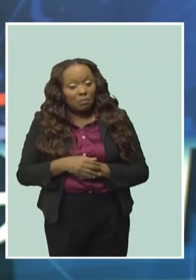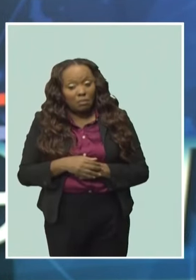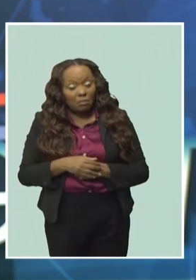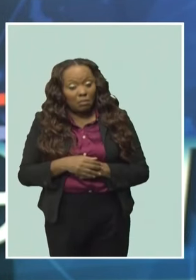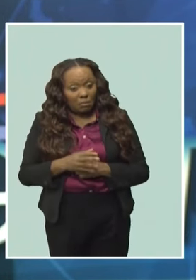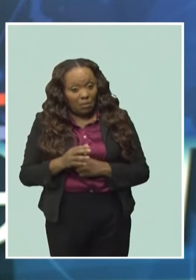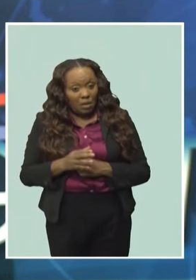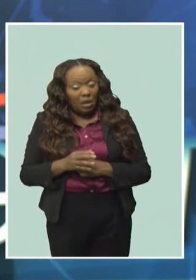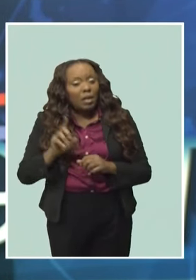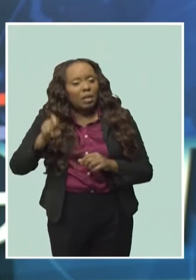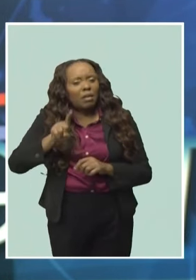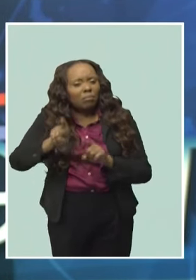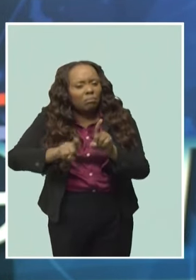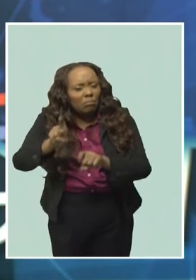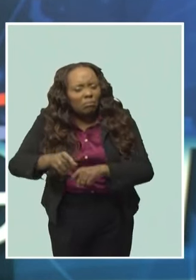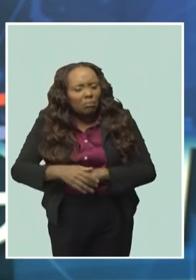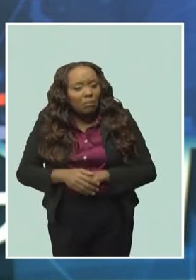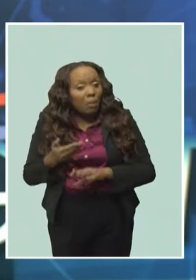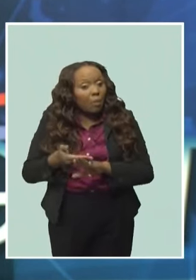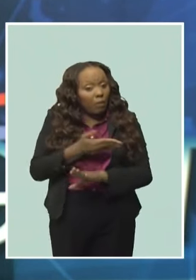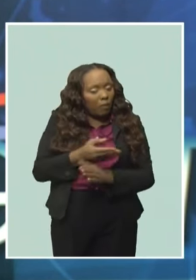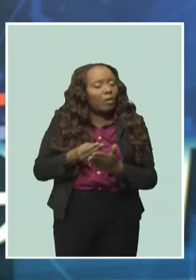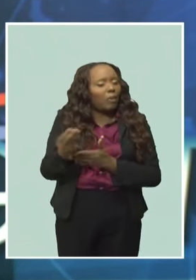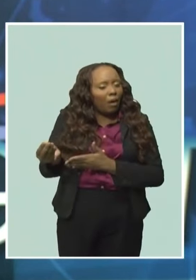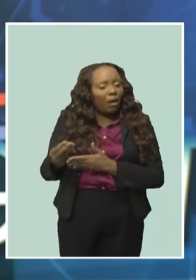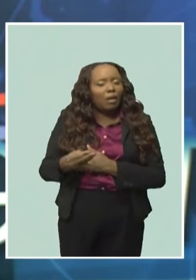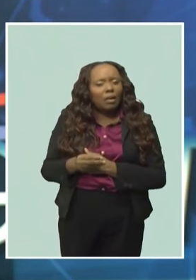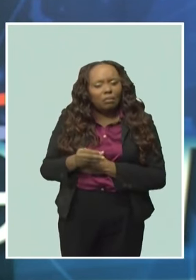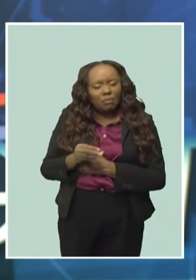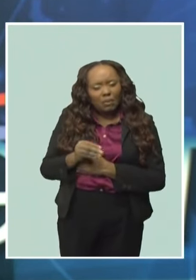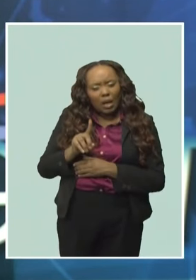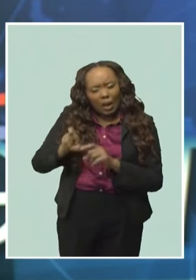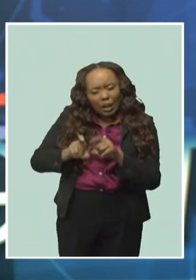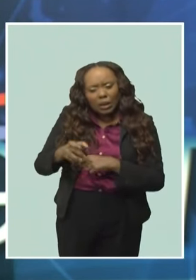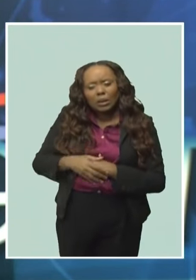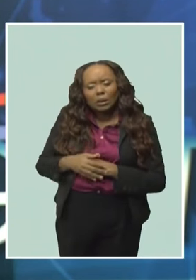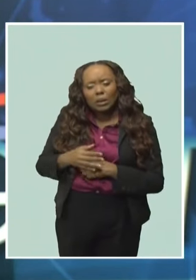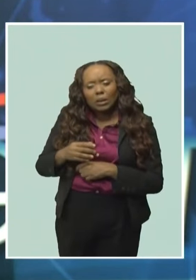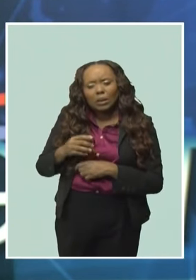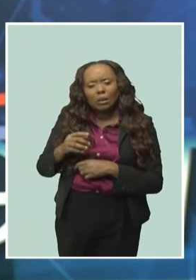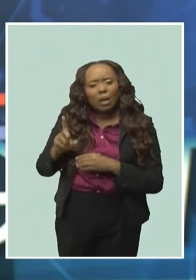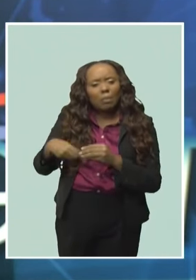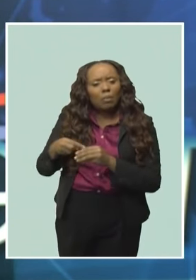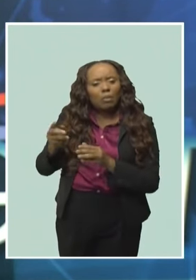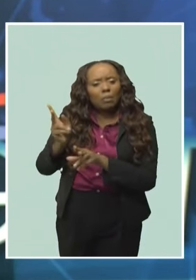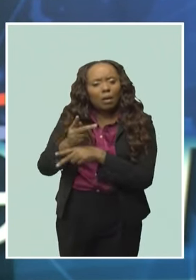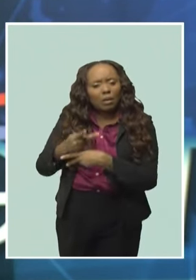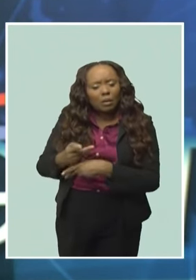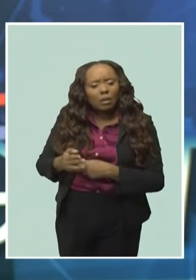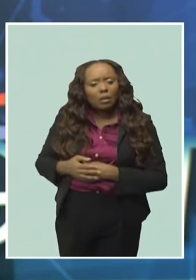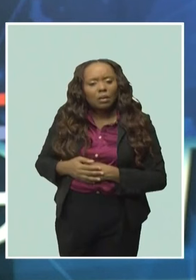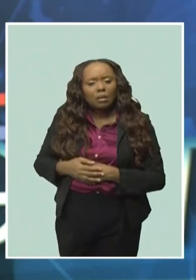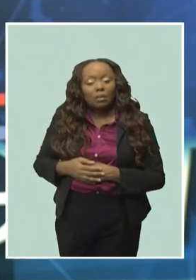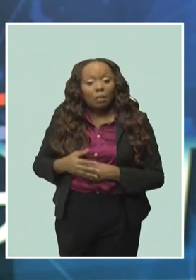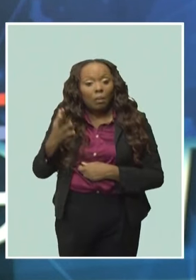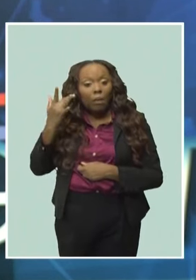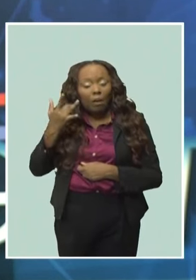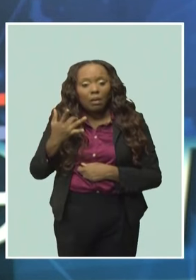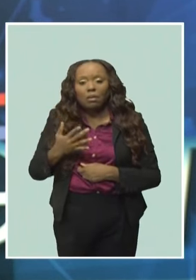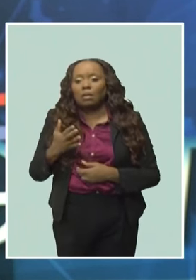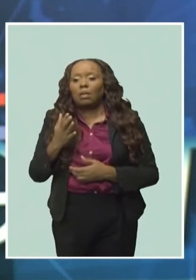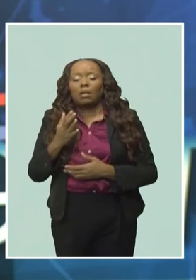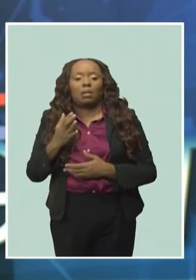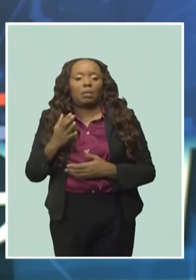The advice from Acting Chief Agricultural Officer Michael James in light of what seems to be a prevalence of perennial